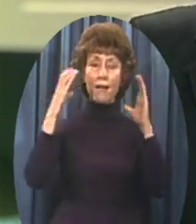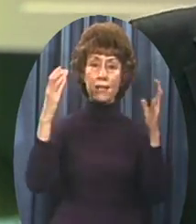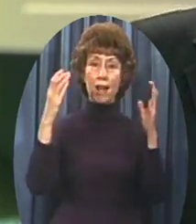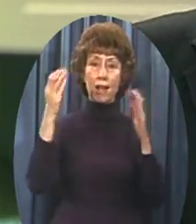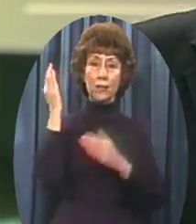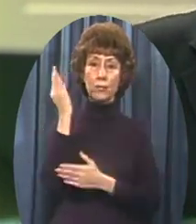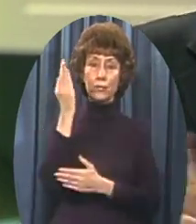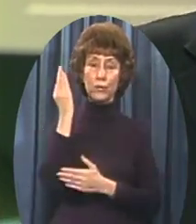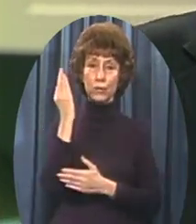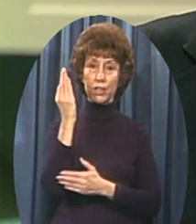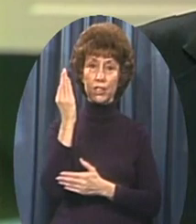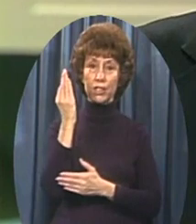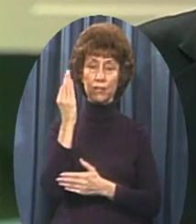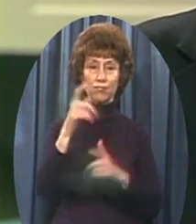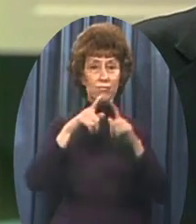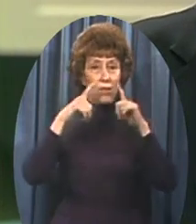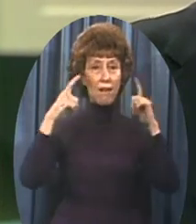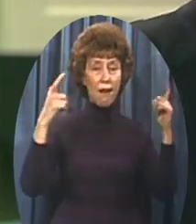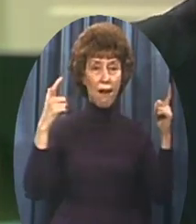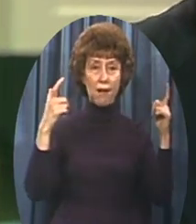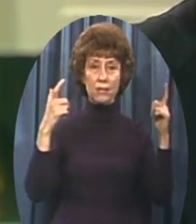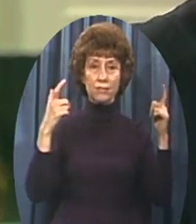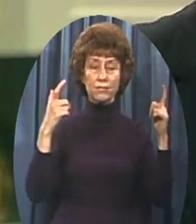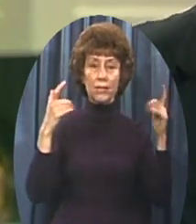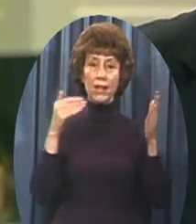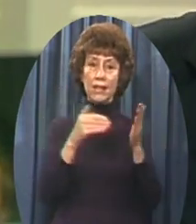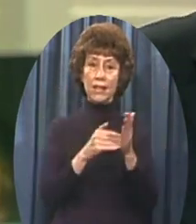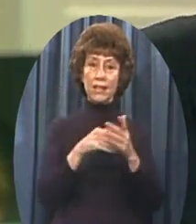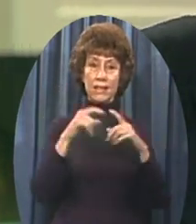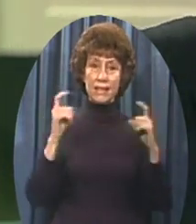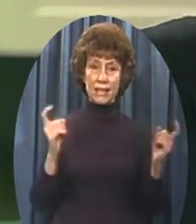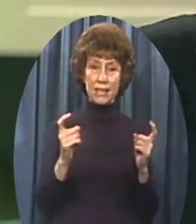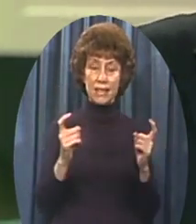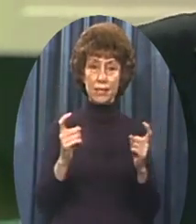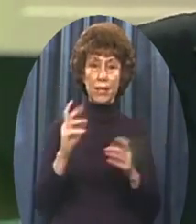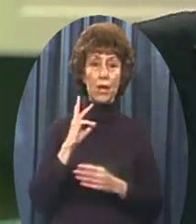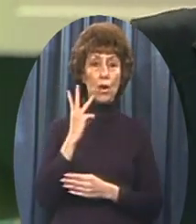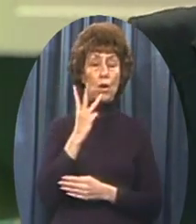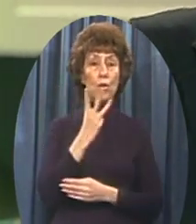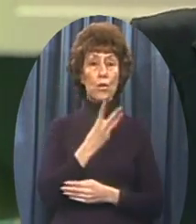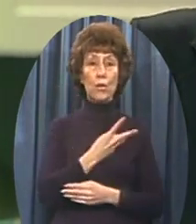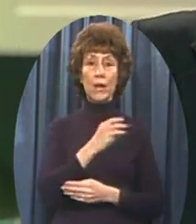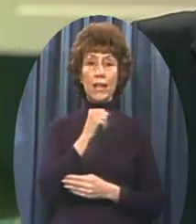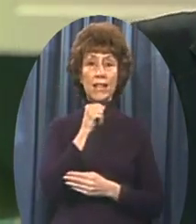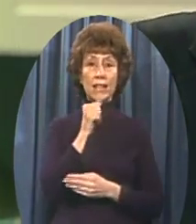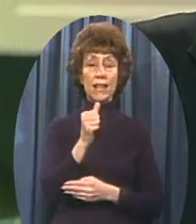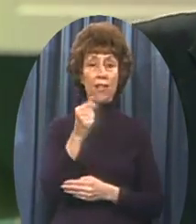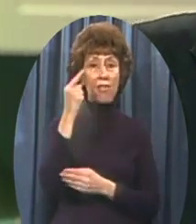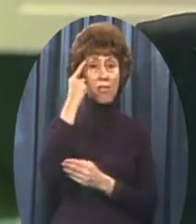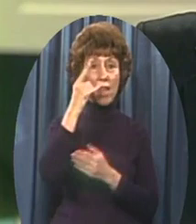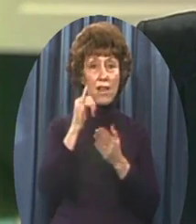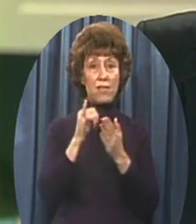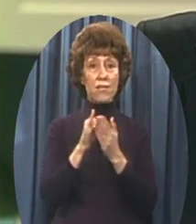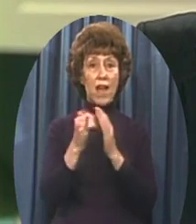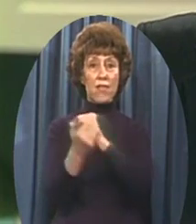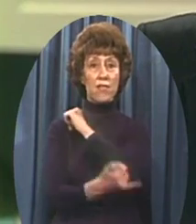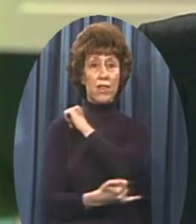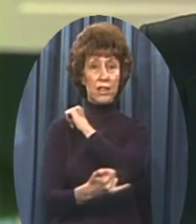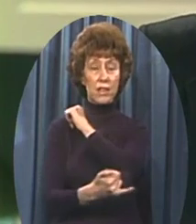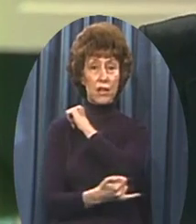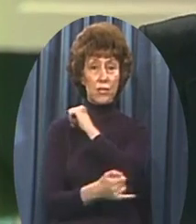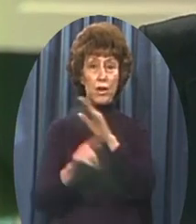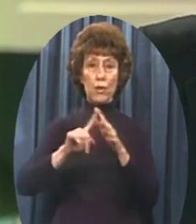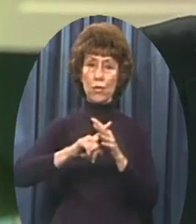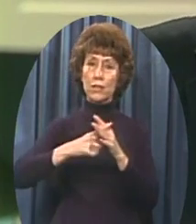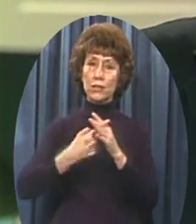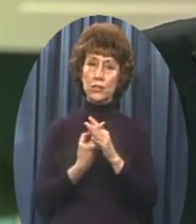not expect, we must praise God for this, we did not expect that so quickly the country would begin responding from the highest